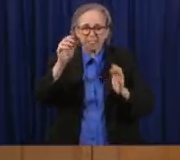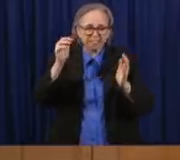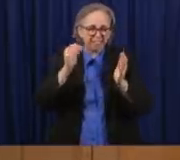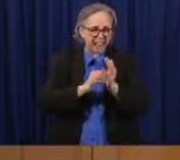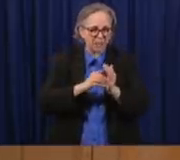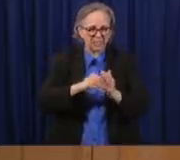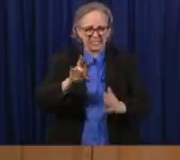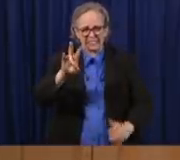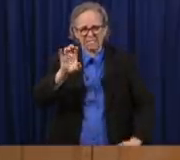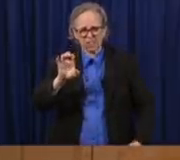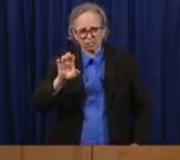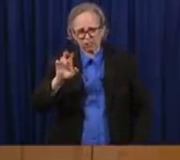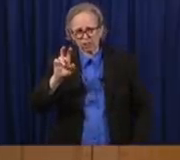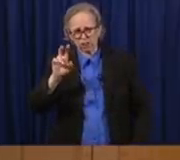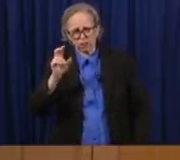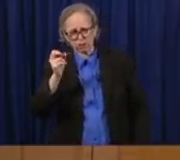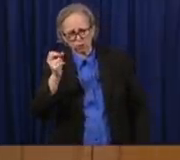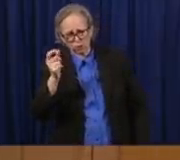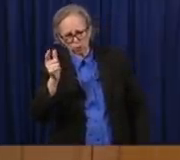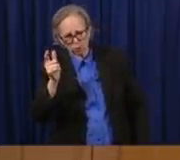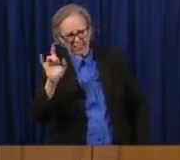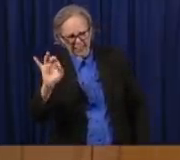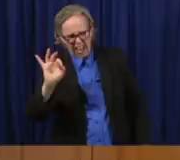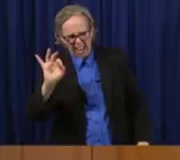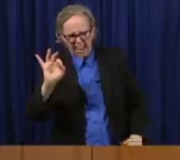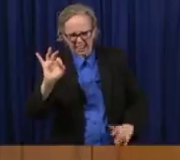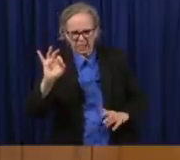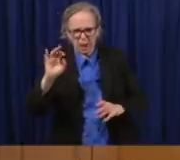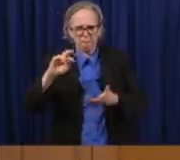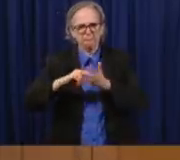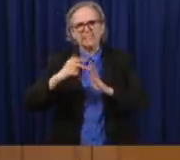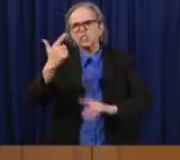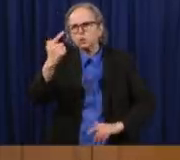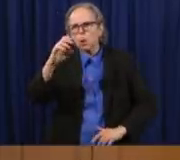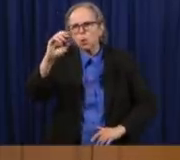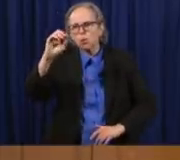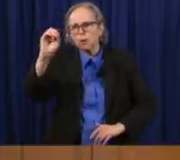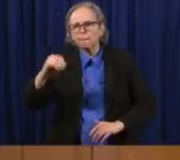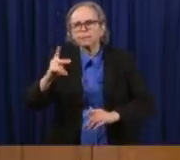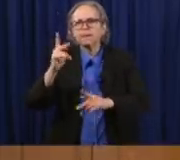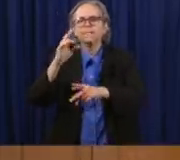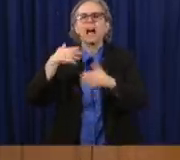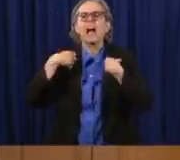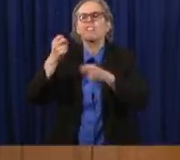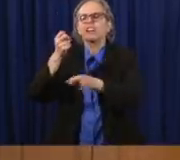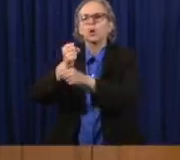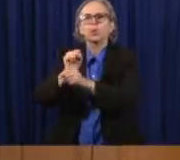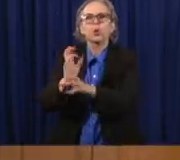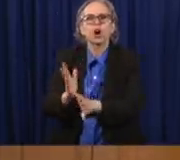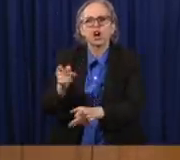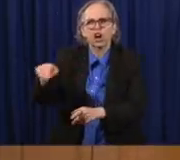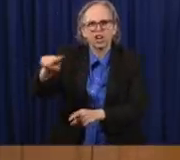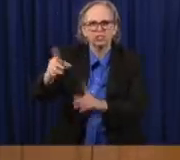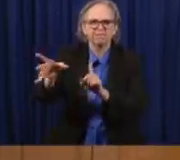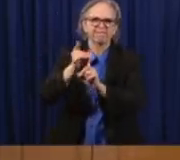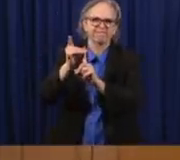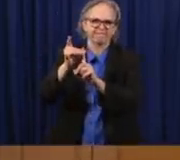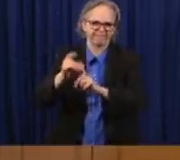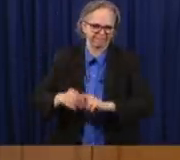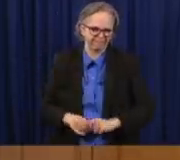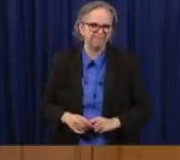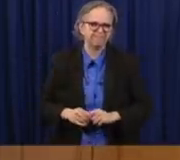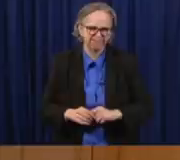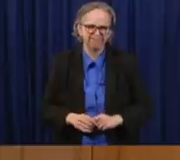1,729, or 21% of our cases are healthcare workers. And we've